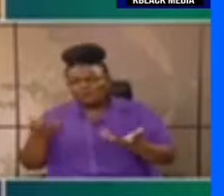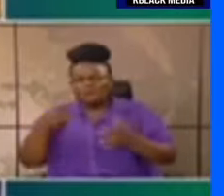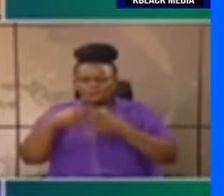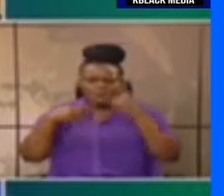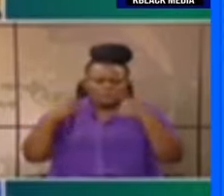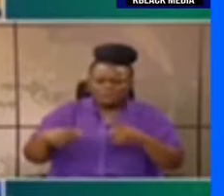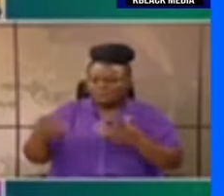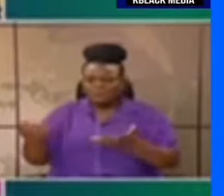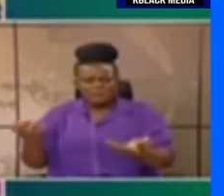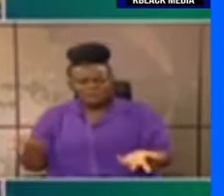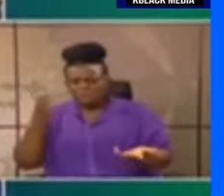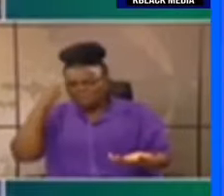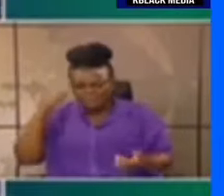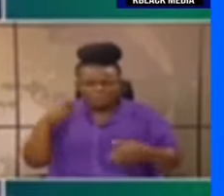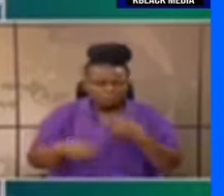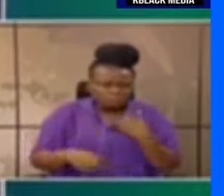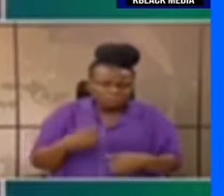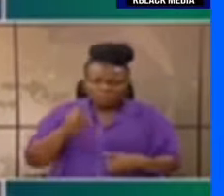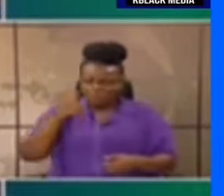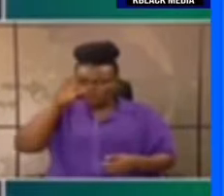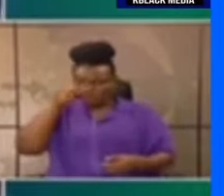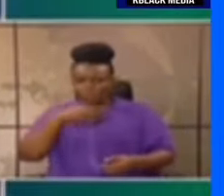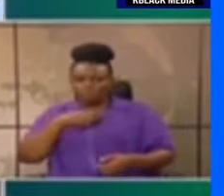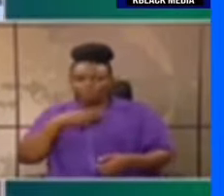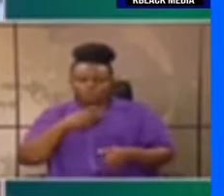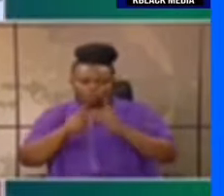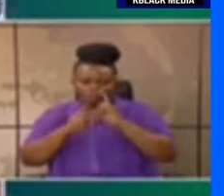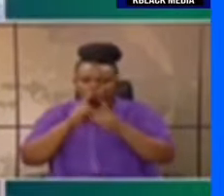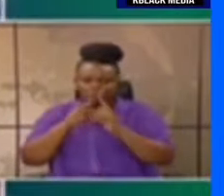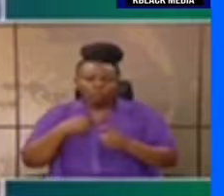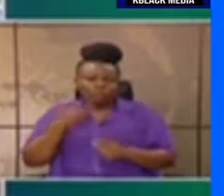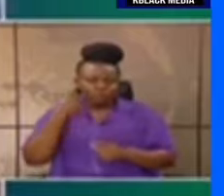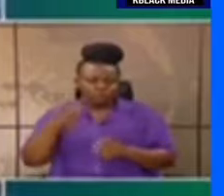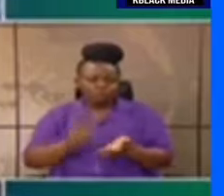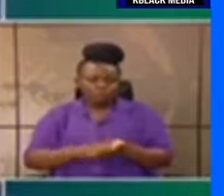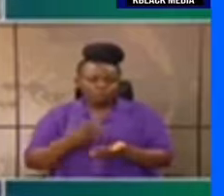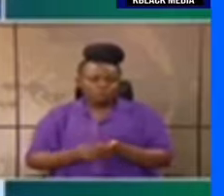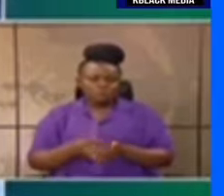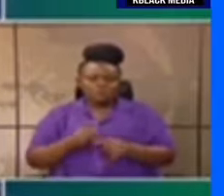people e dey term of police for the principal chapter ni yeye who the new the case ye die ni go bi